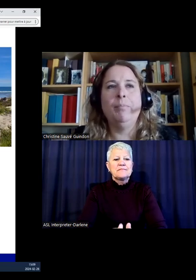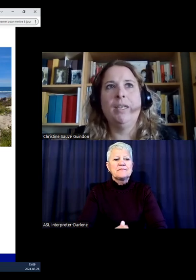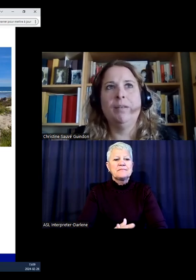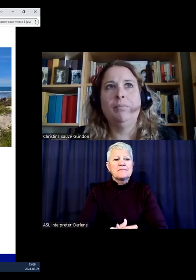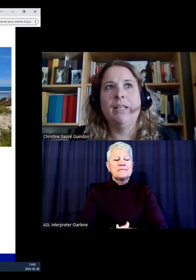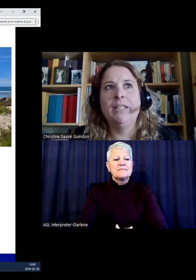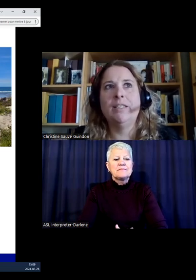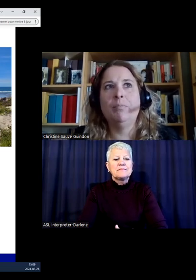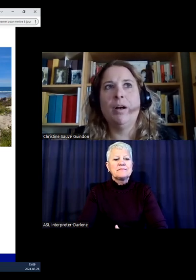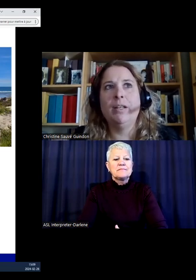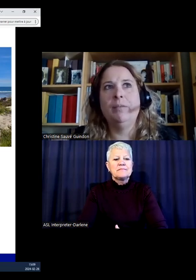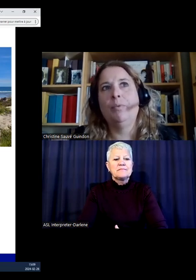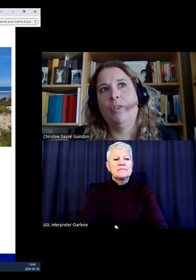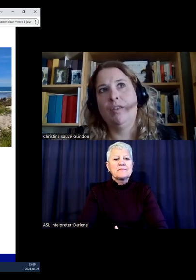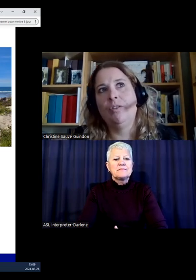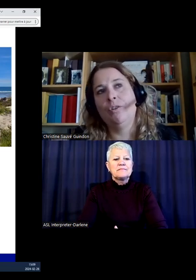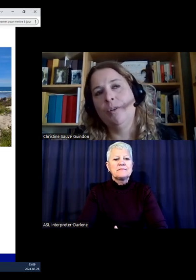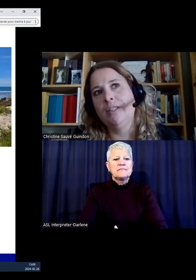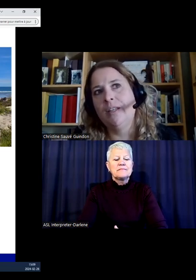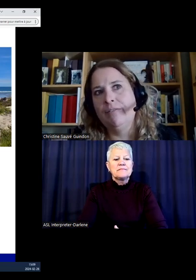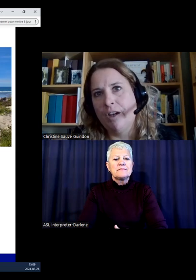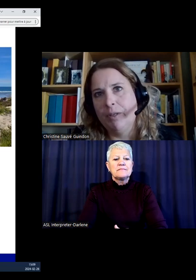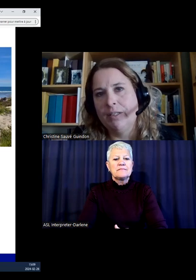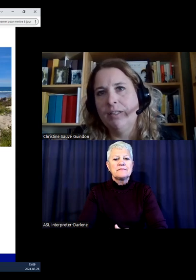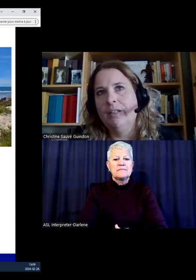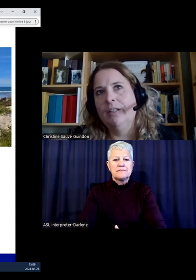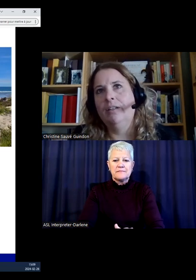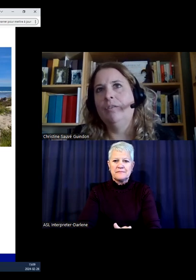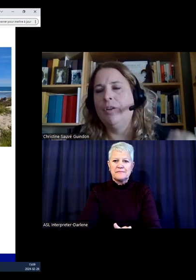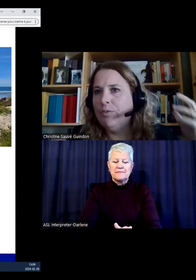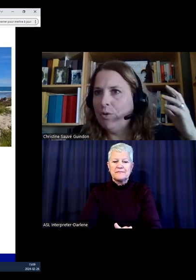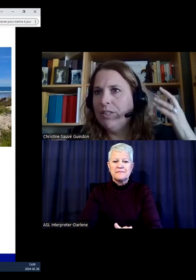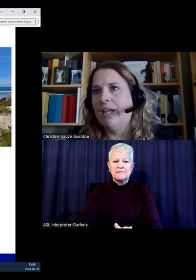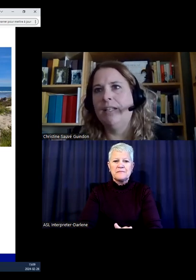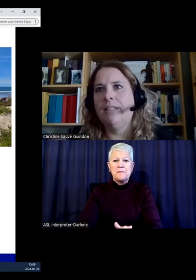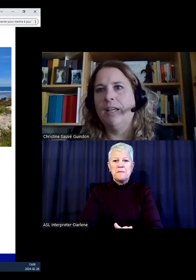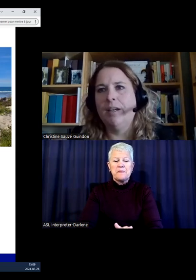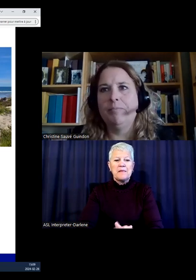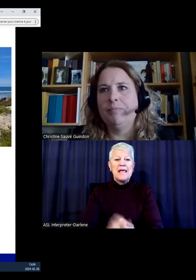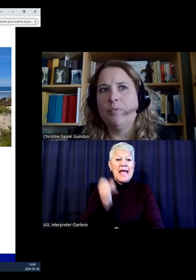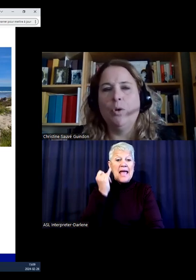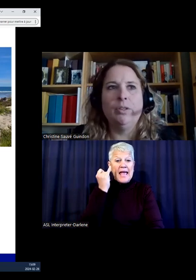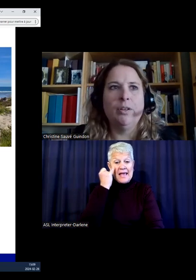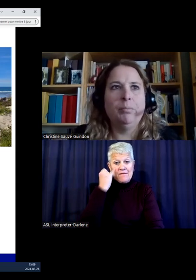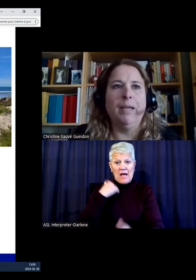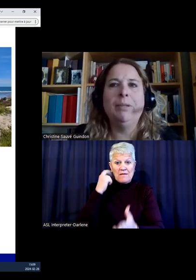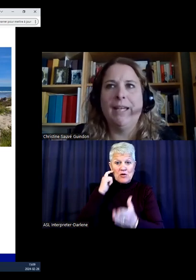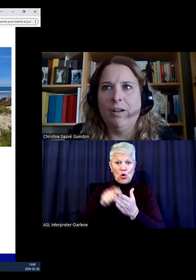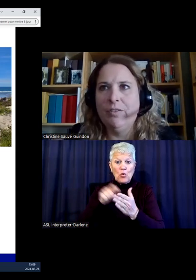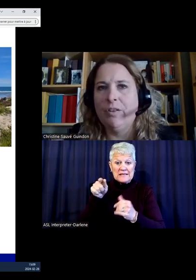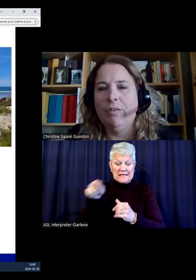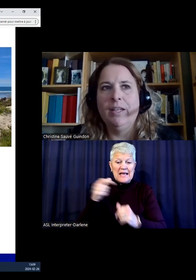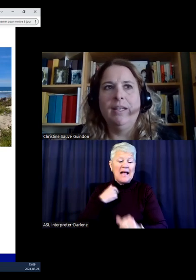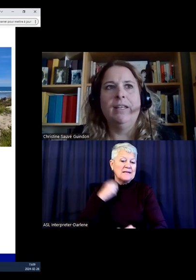and helping him place his body within the noisy environment. You might have noticed he has a cochlear